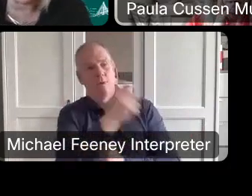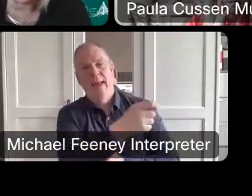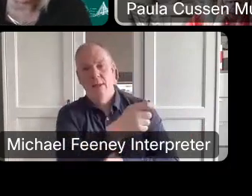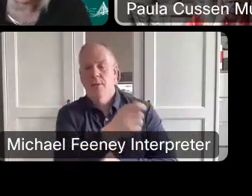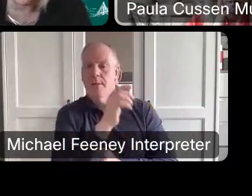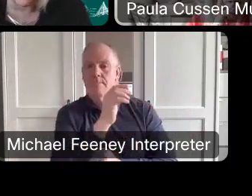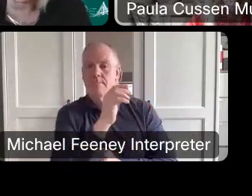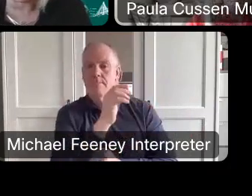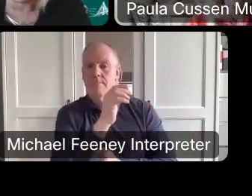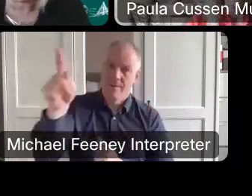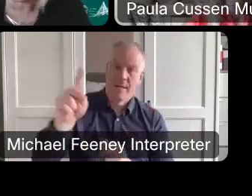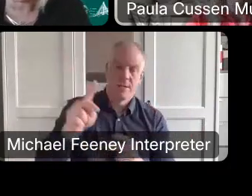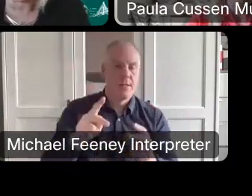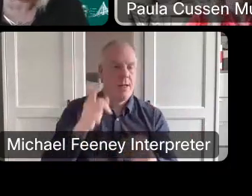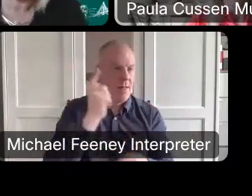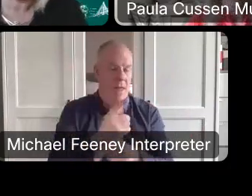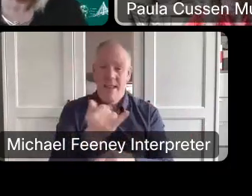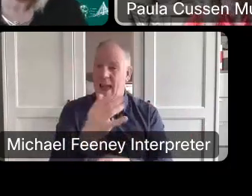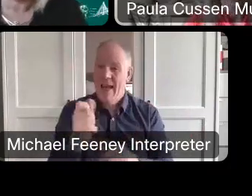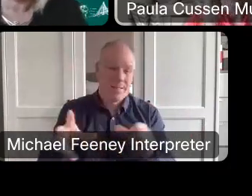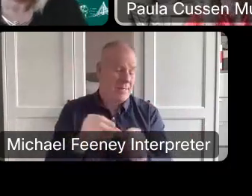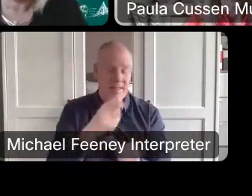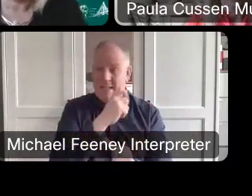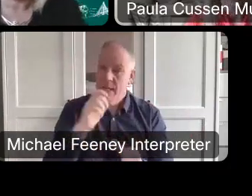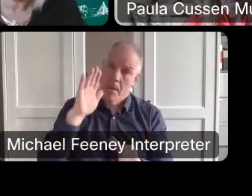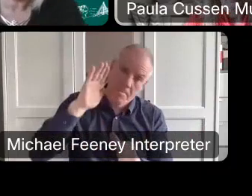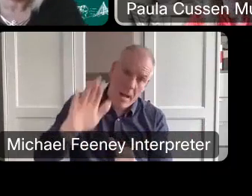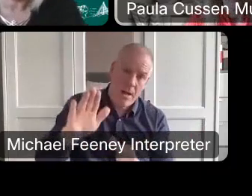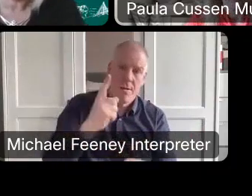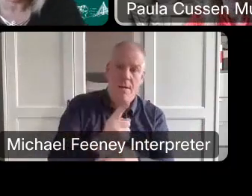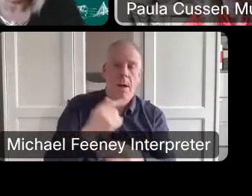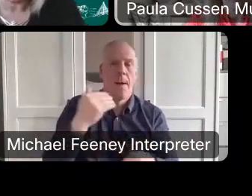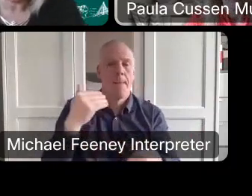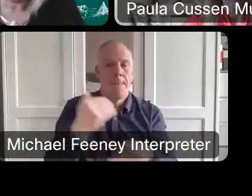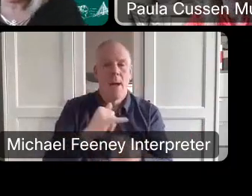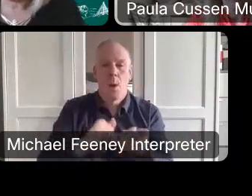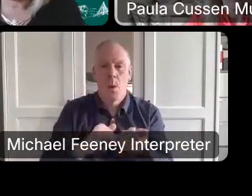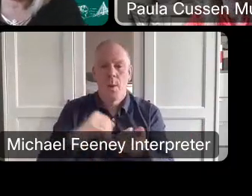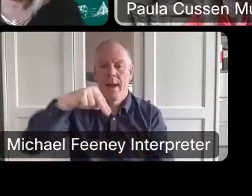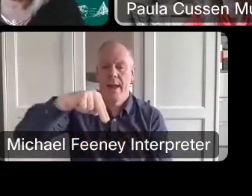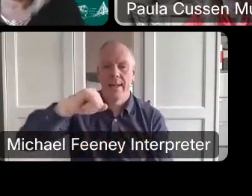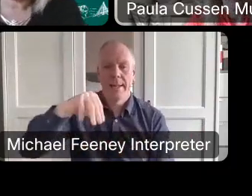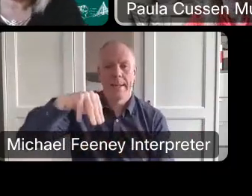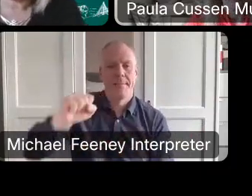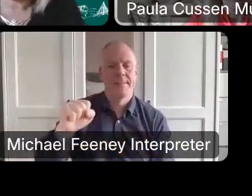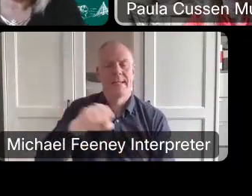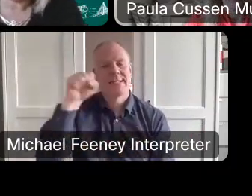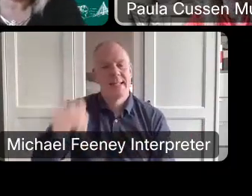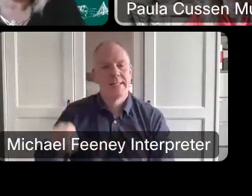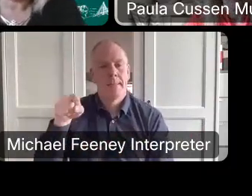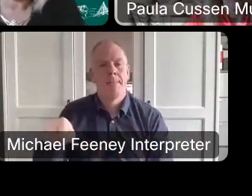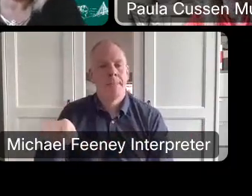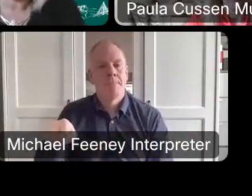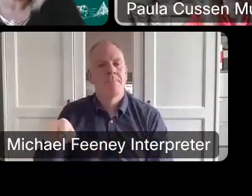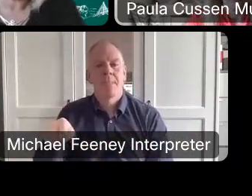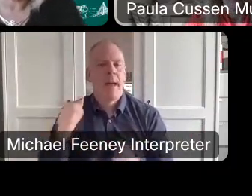be done, and the Act is very specific that notification will be done via the NIMS system. Yeah. And the system is currently being adapted to do